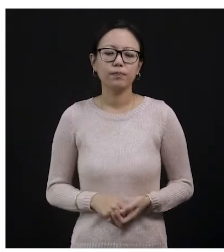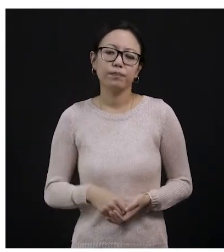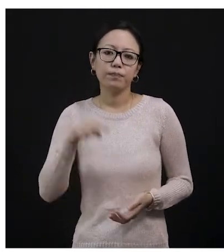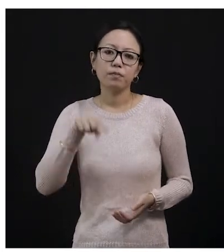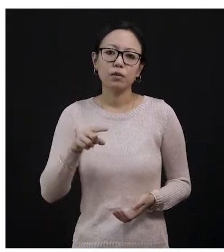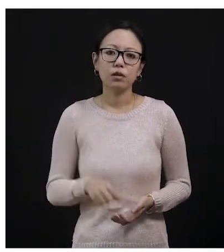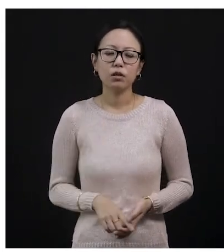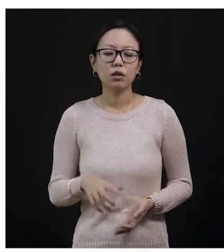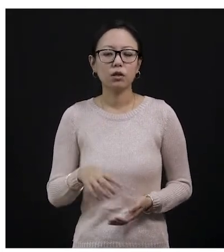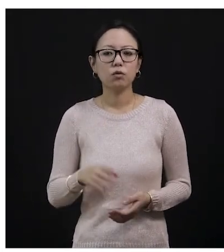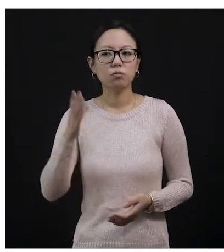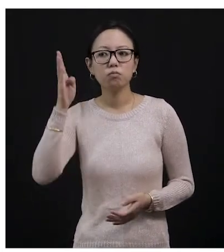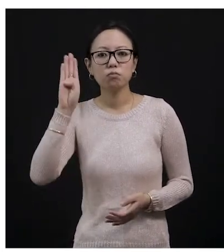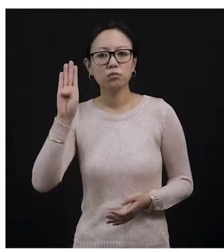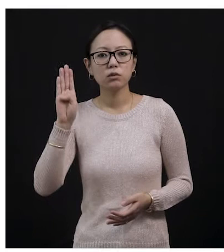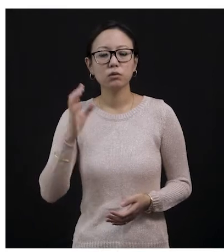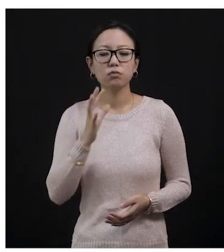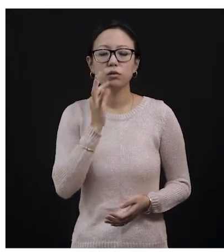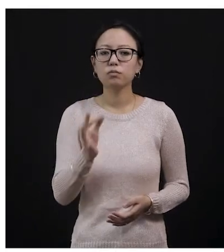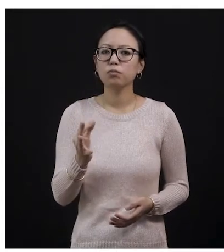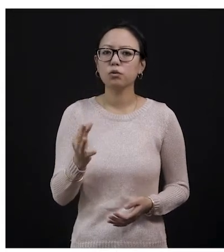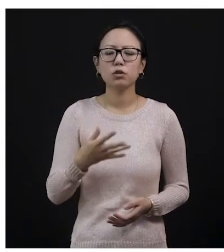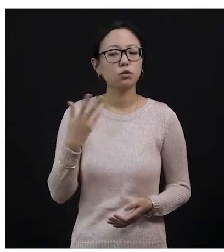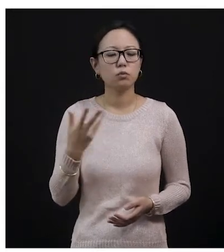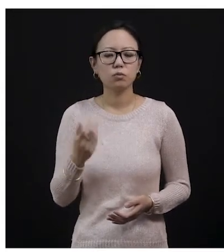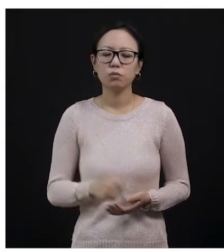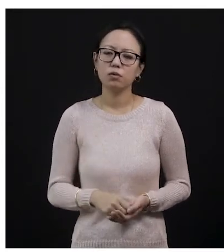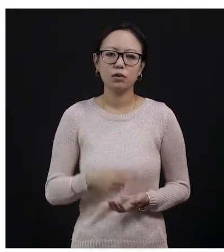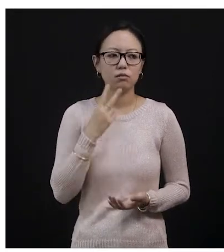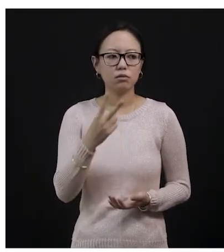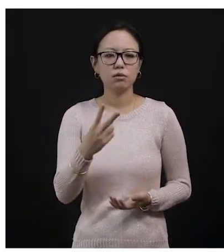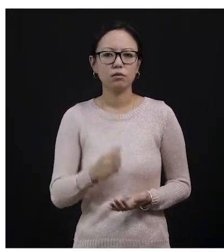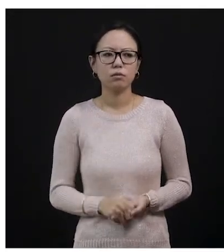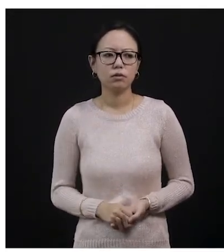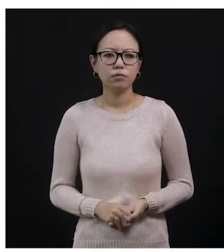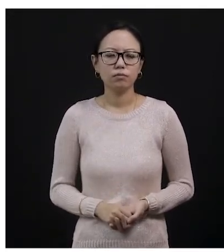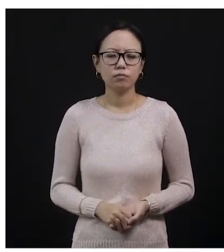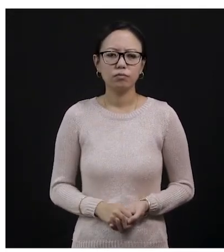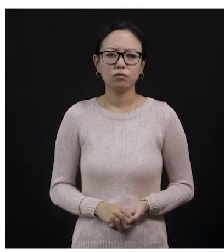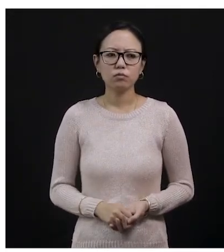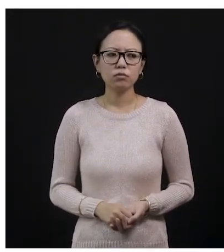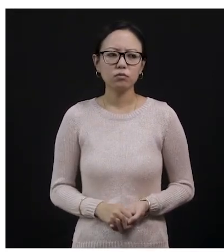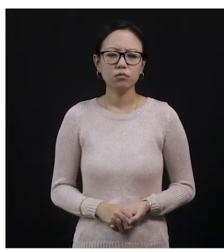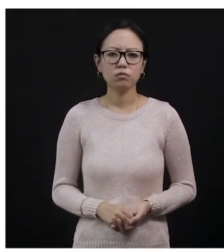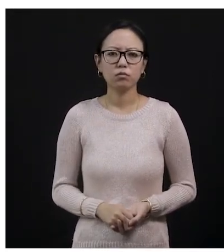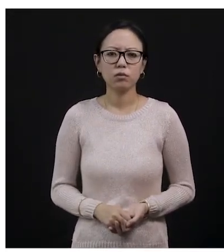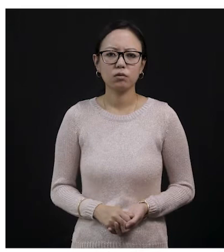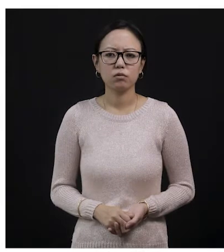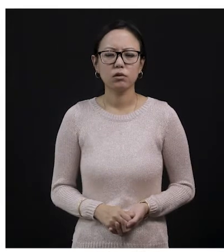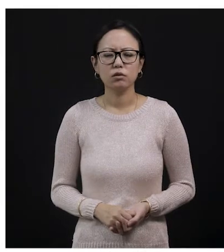of leaves. Leaves are very important parts of a plant. You do one experiment at home, okay? Very